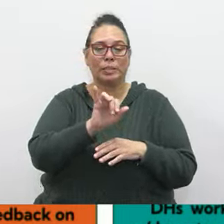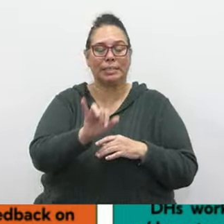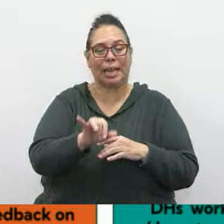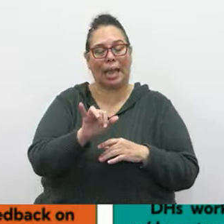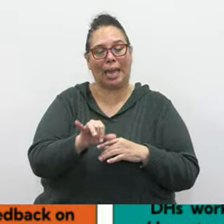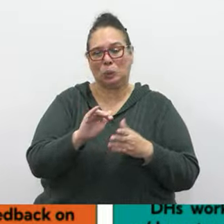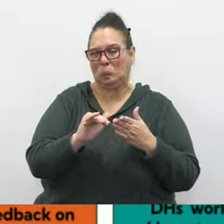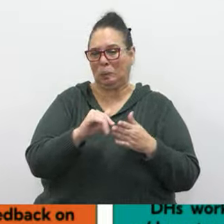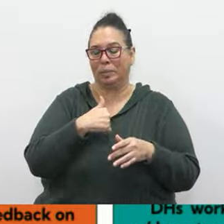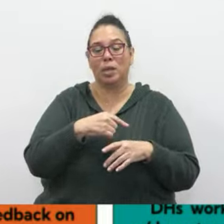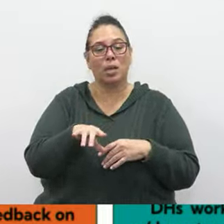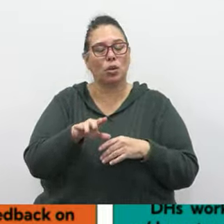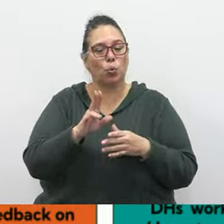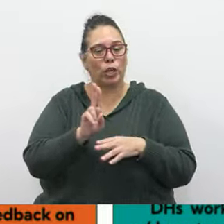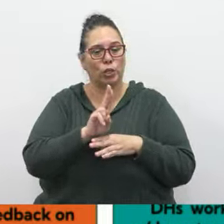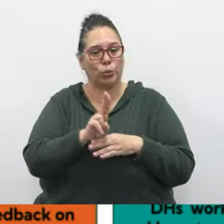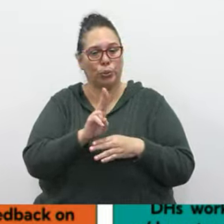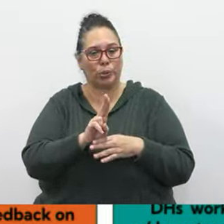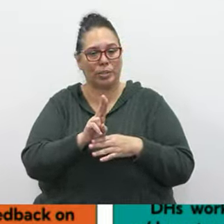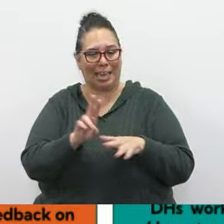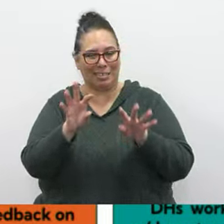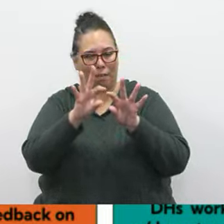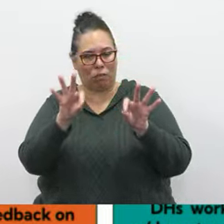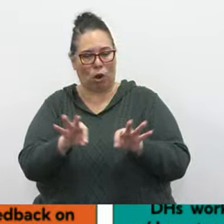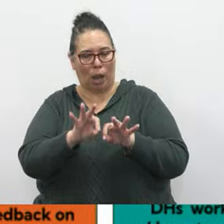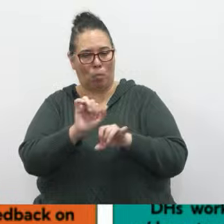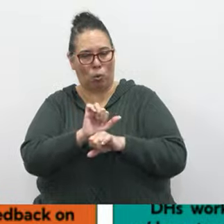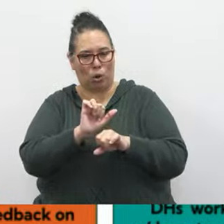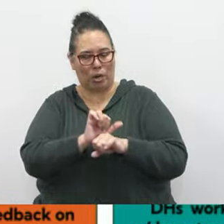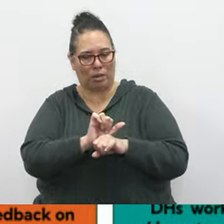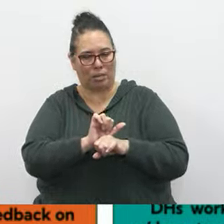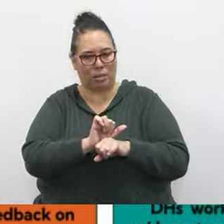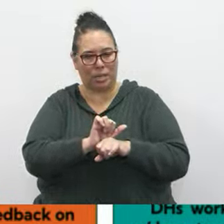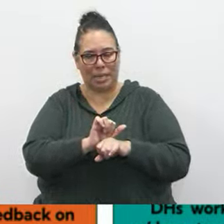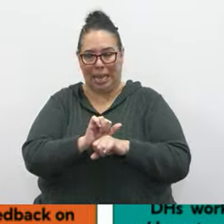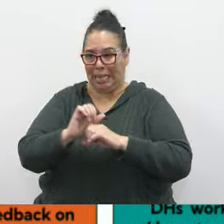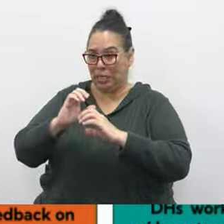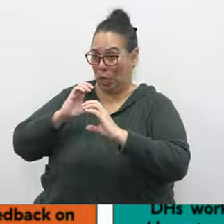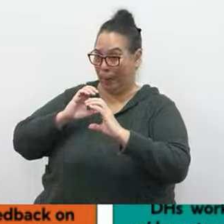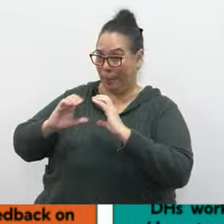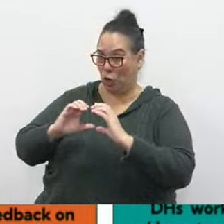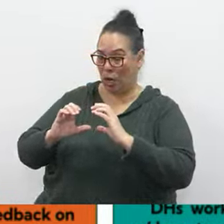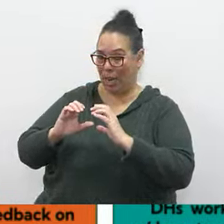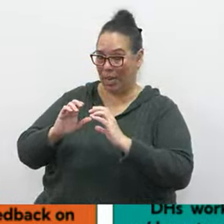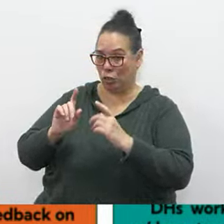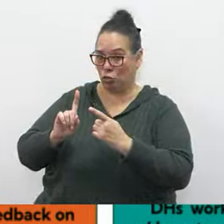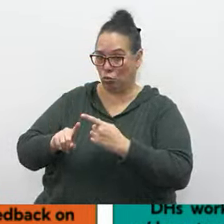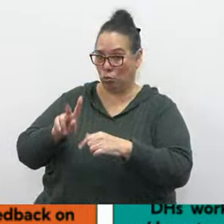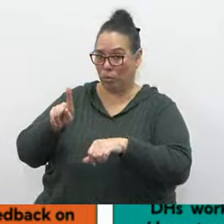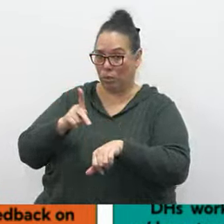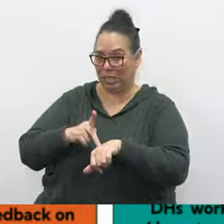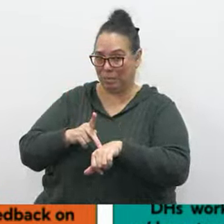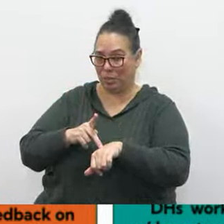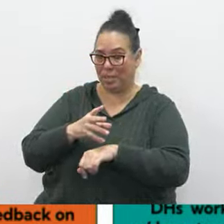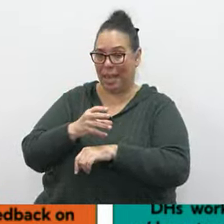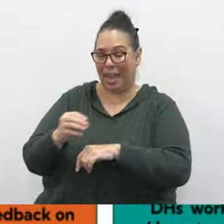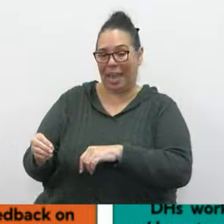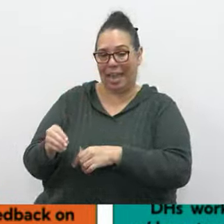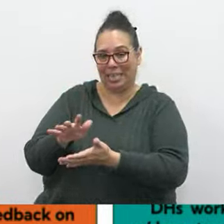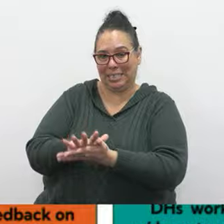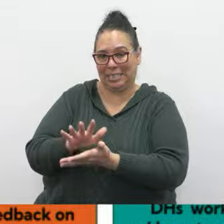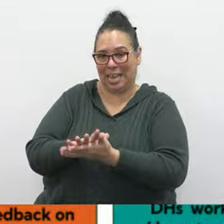to support communication to our principals and our site leaders. We use